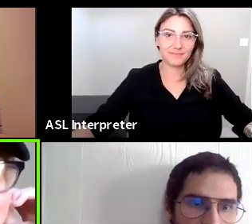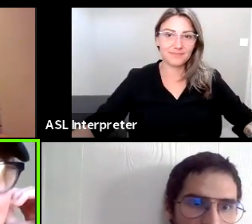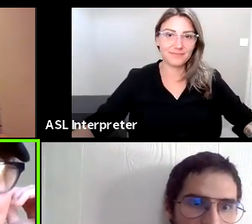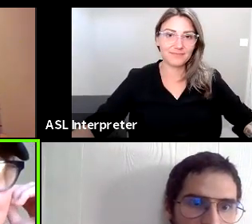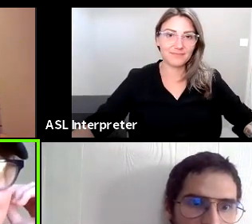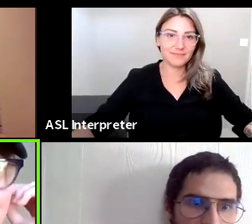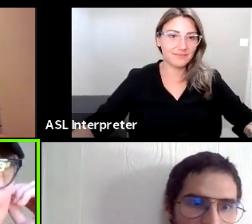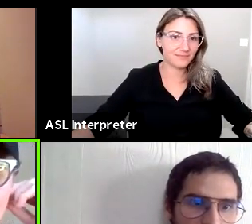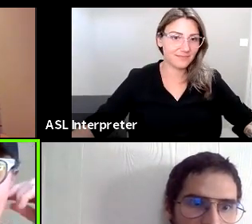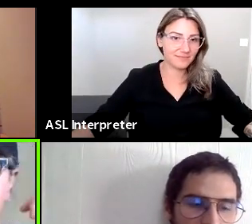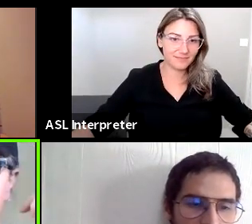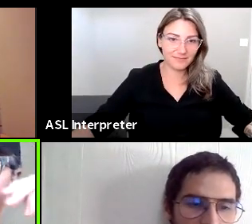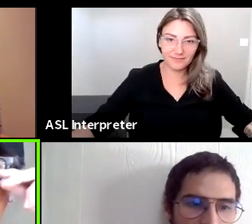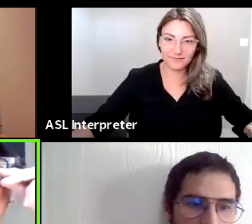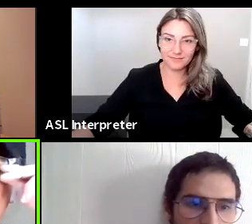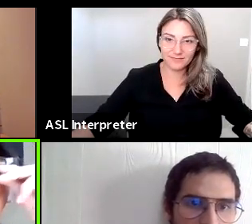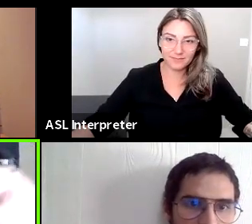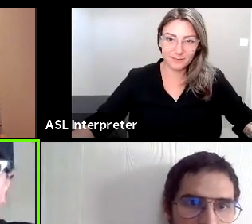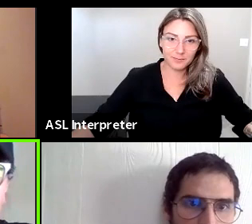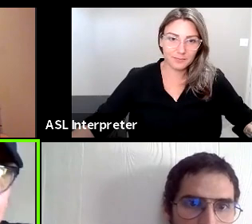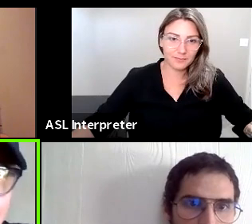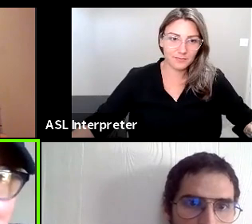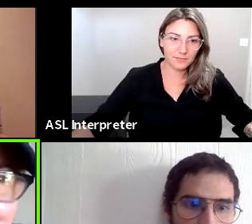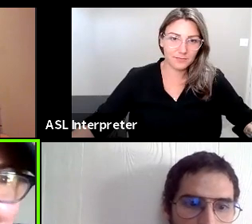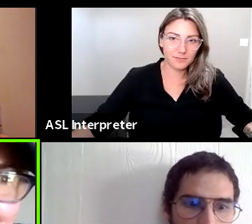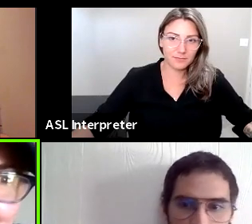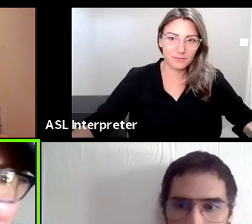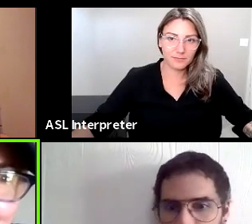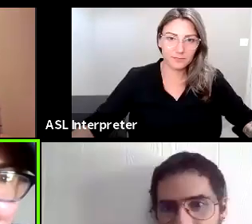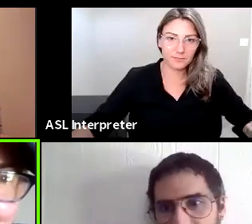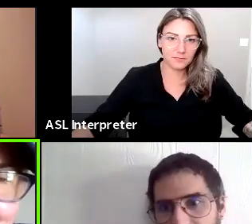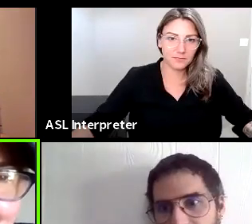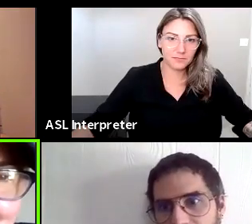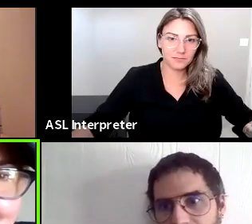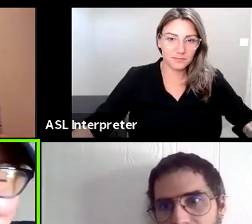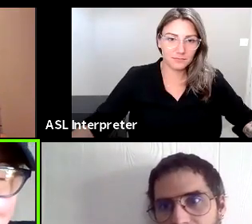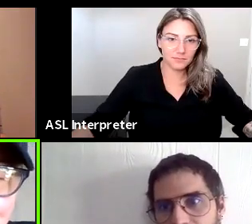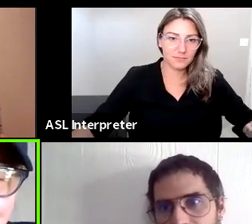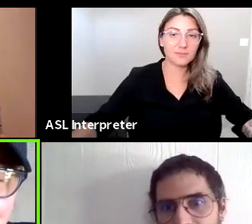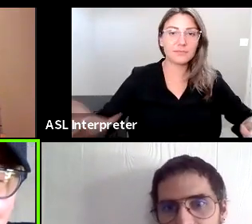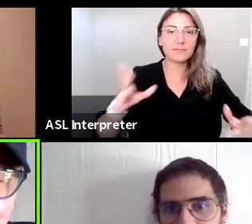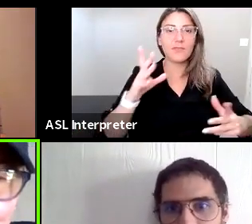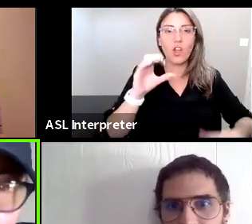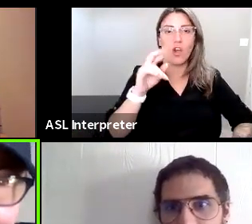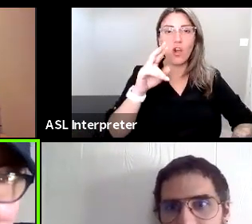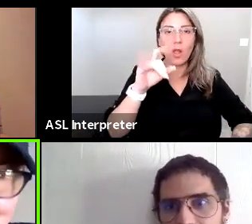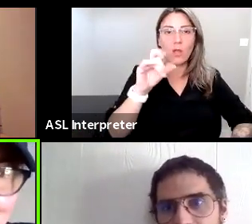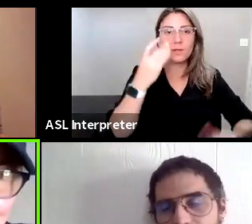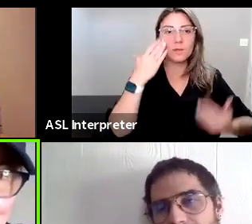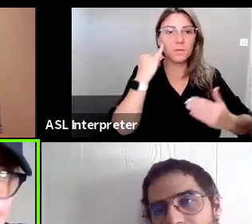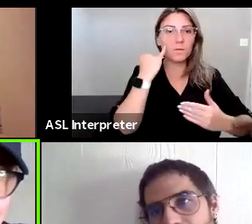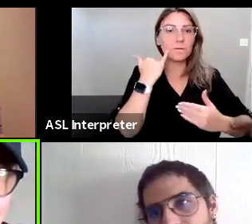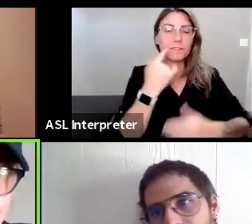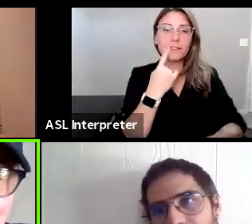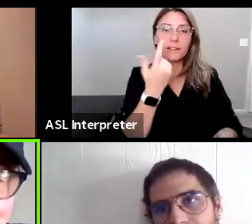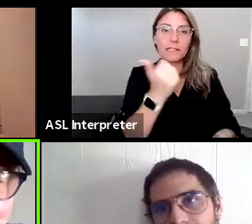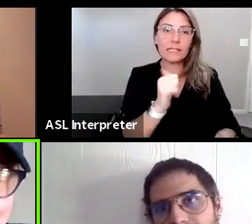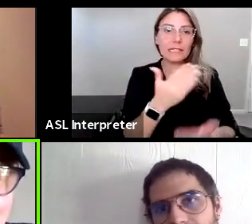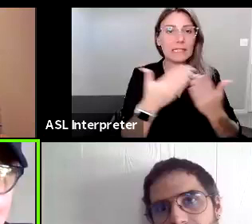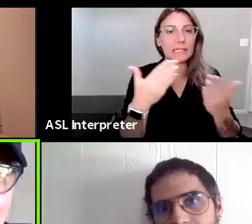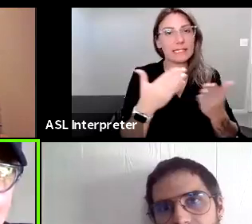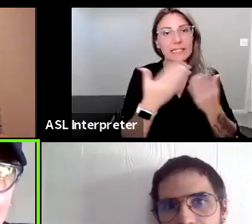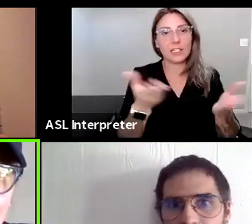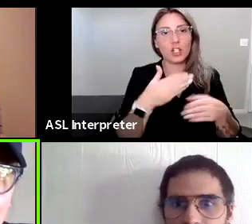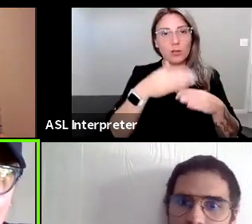Carlos, I don't know if you have anything to say here at the end, but before we close down